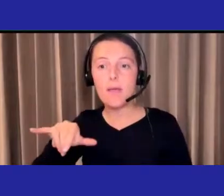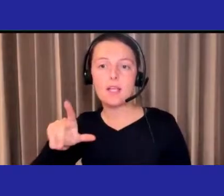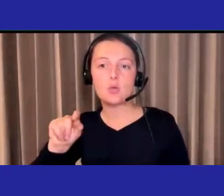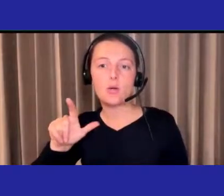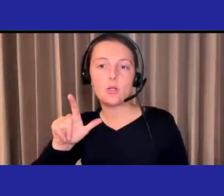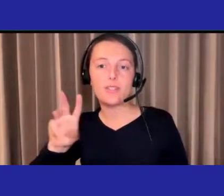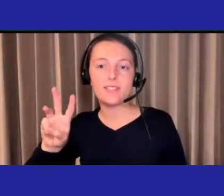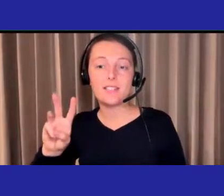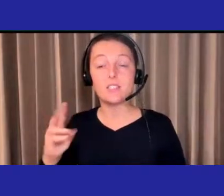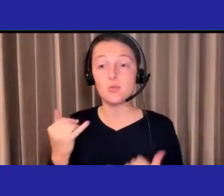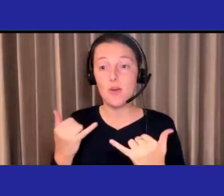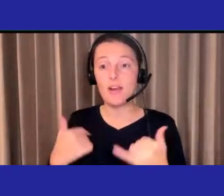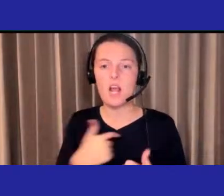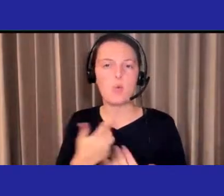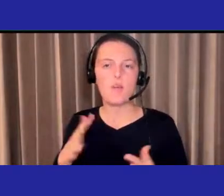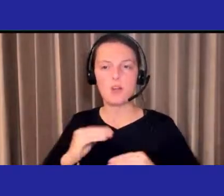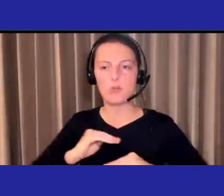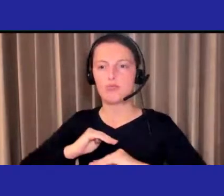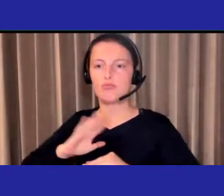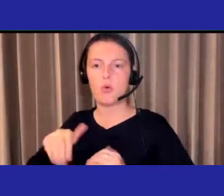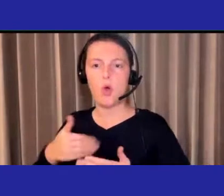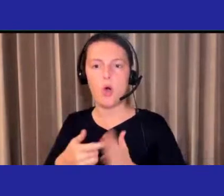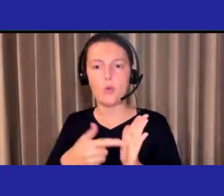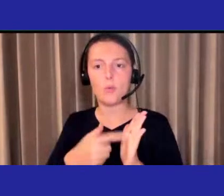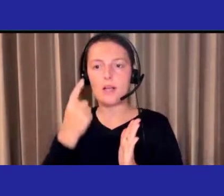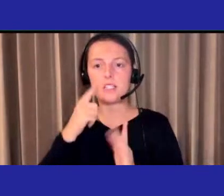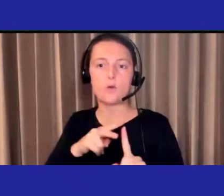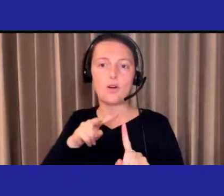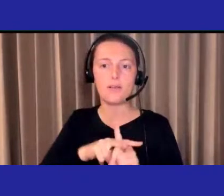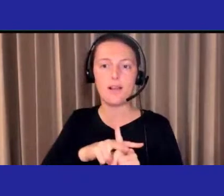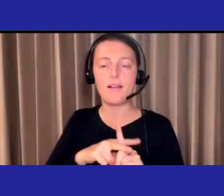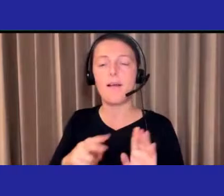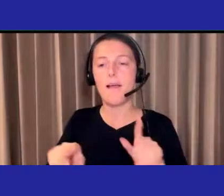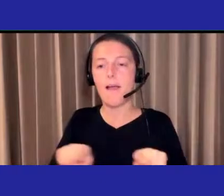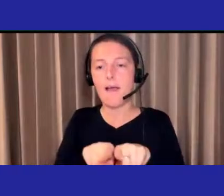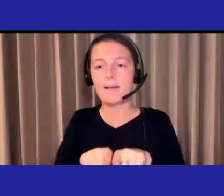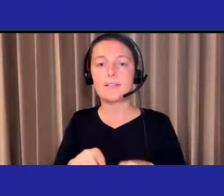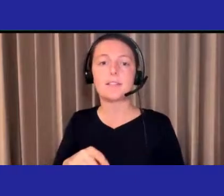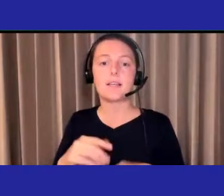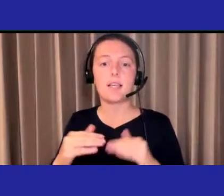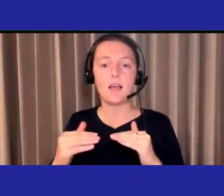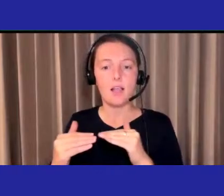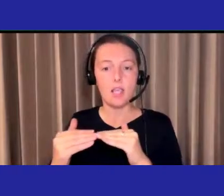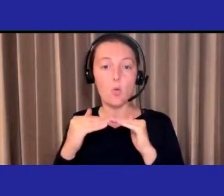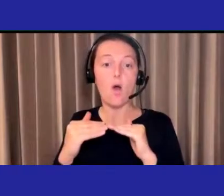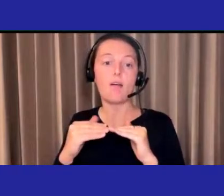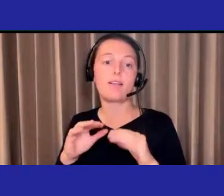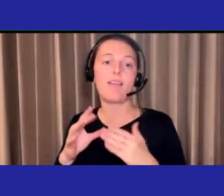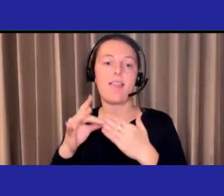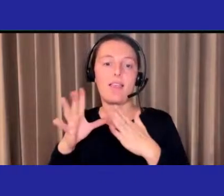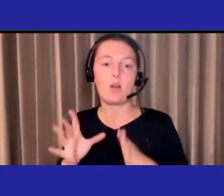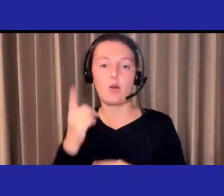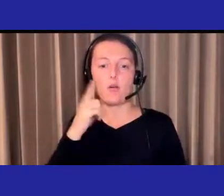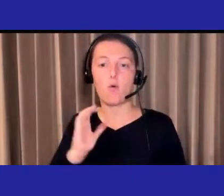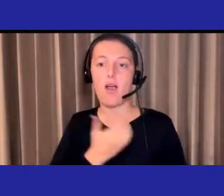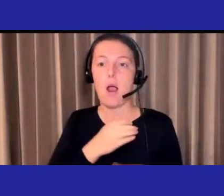the requirements to be designated as an equality leader for our acute sites as well.